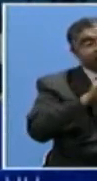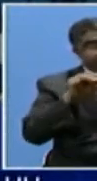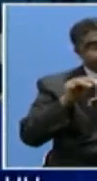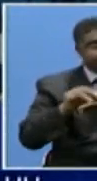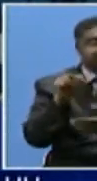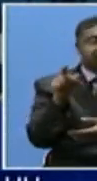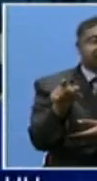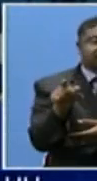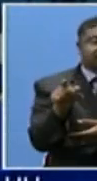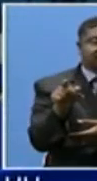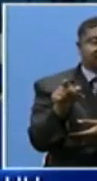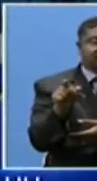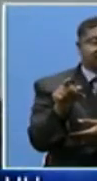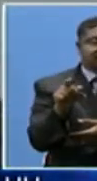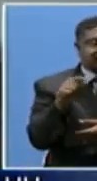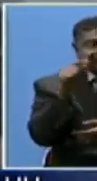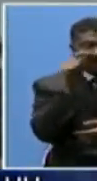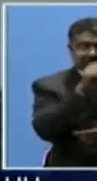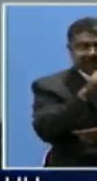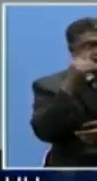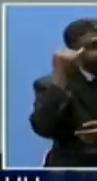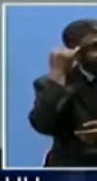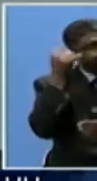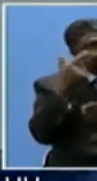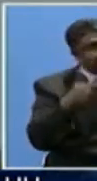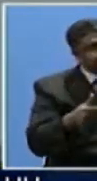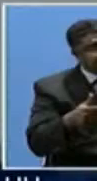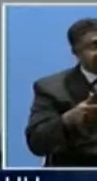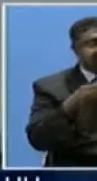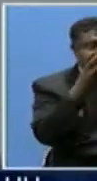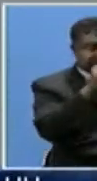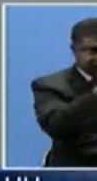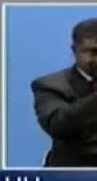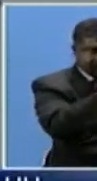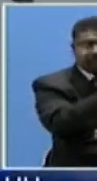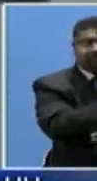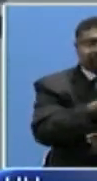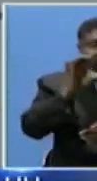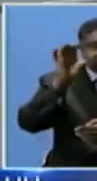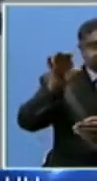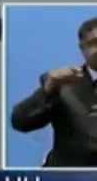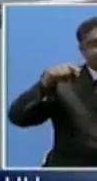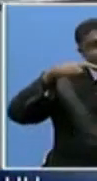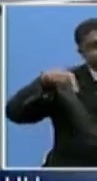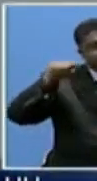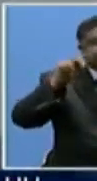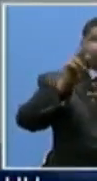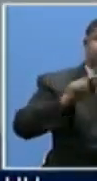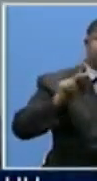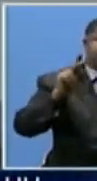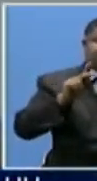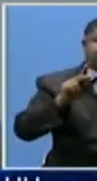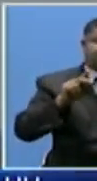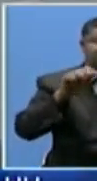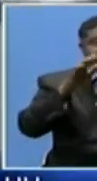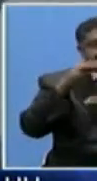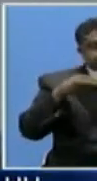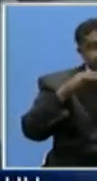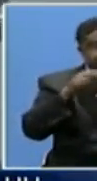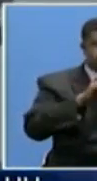Hichilema says the move will ensure funds are directly channeled to the local people, consistent with a